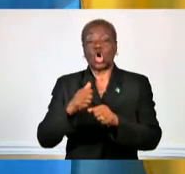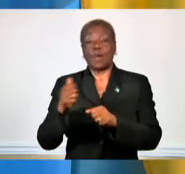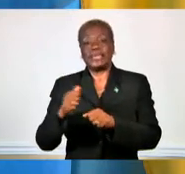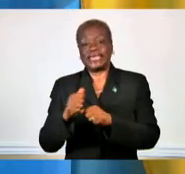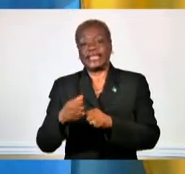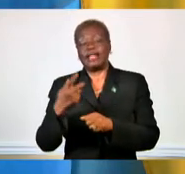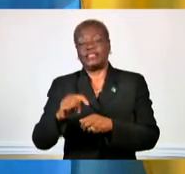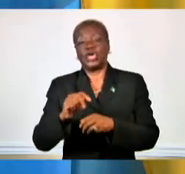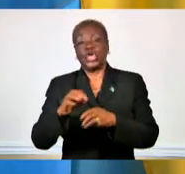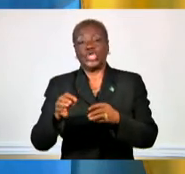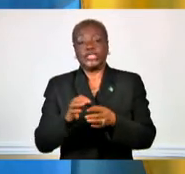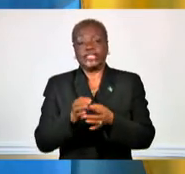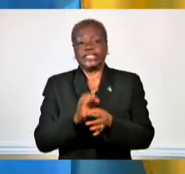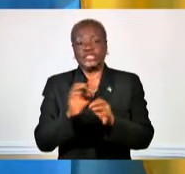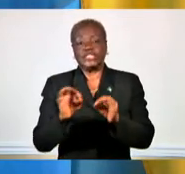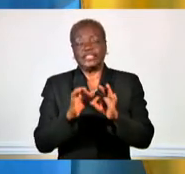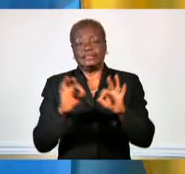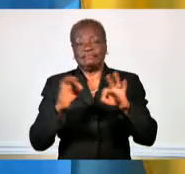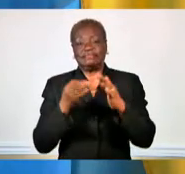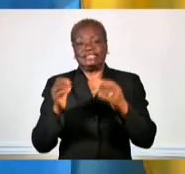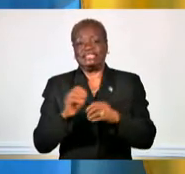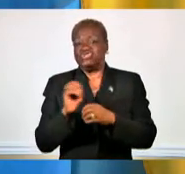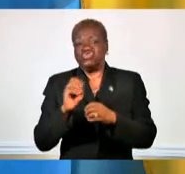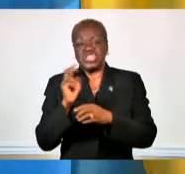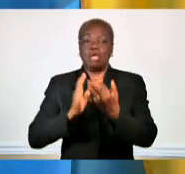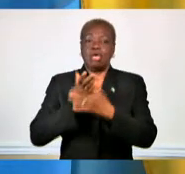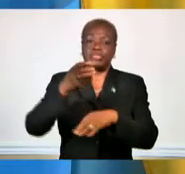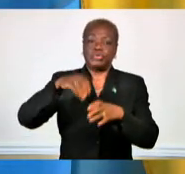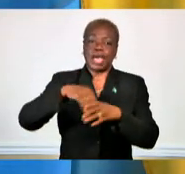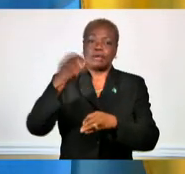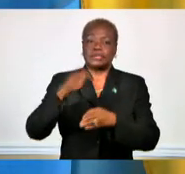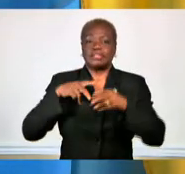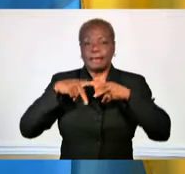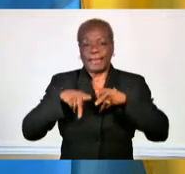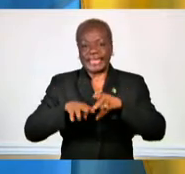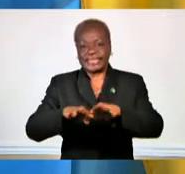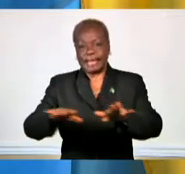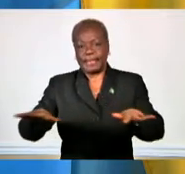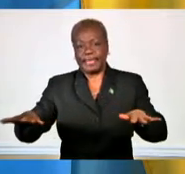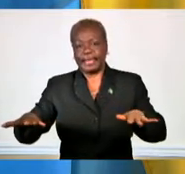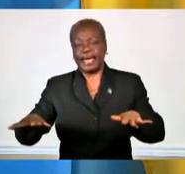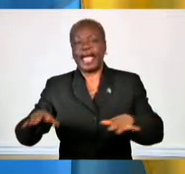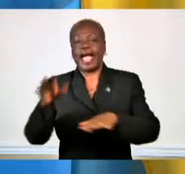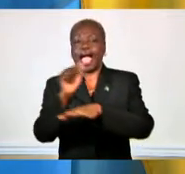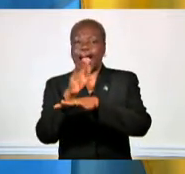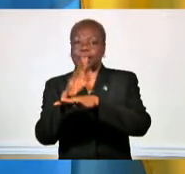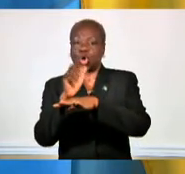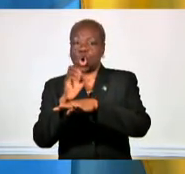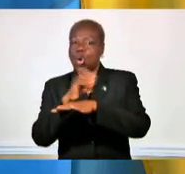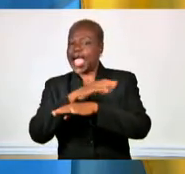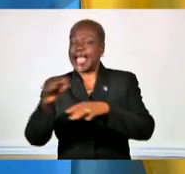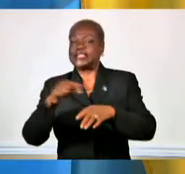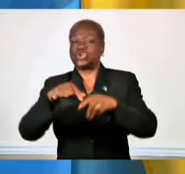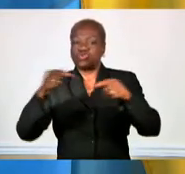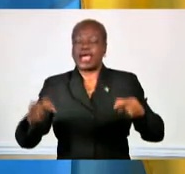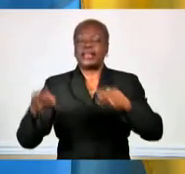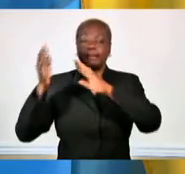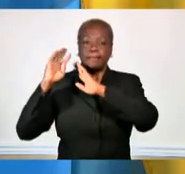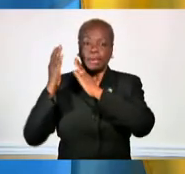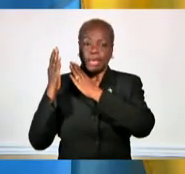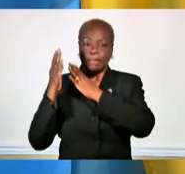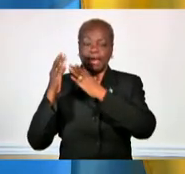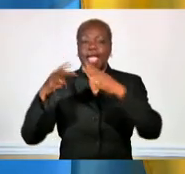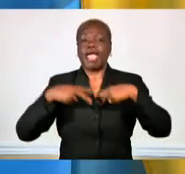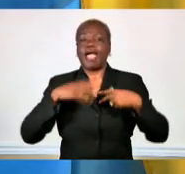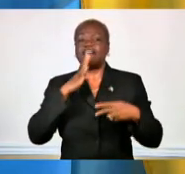unique circumstances on the island and its keys. Demick, Abaco, and Grand Bahama